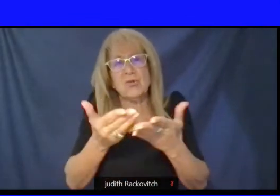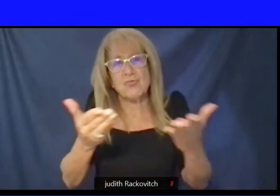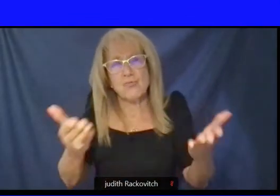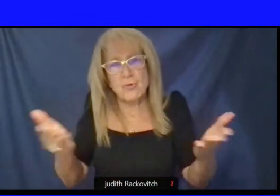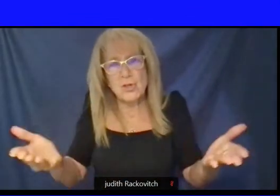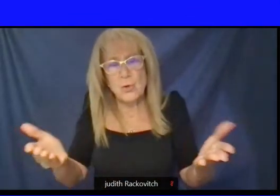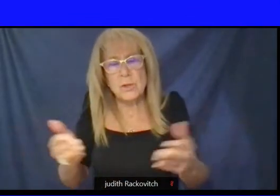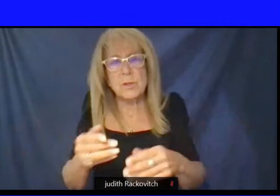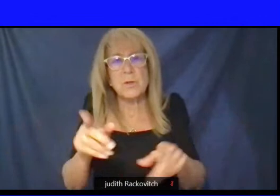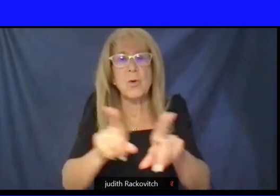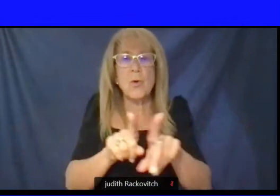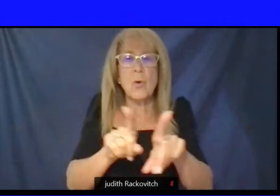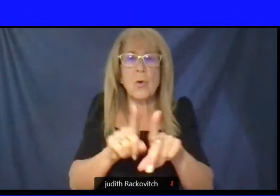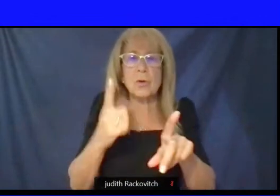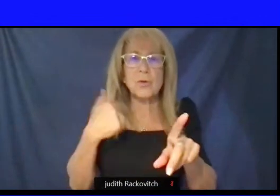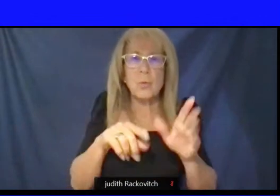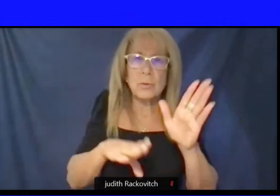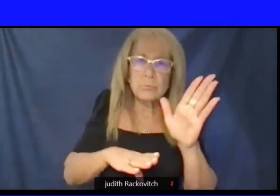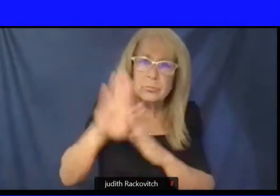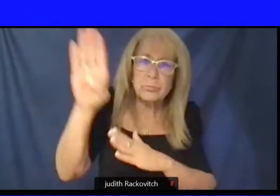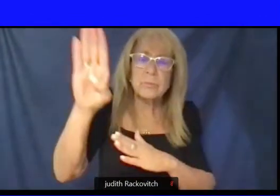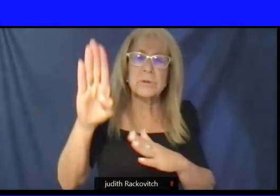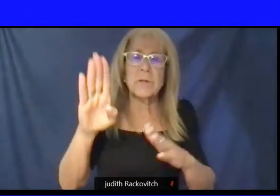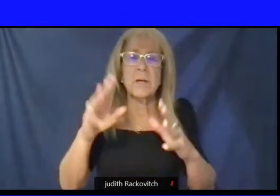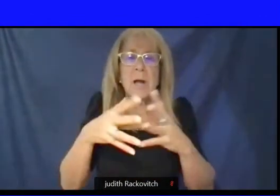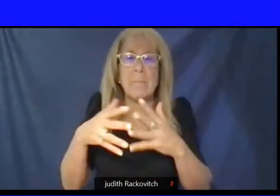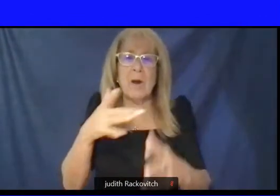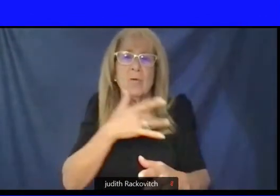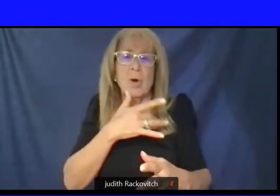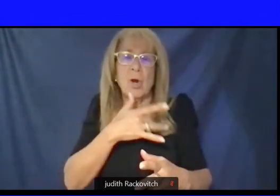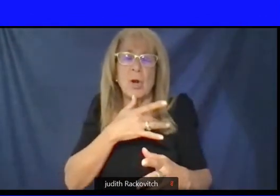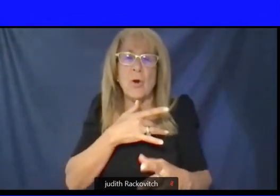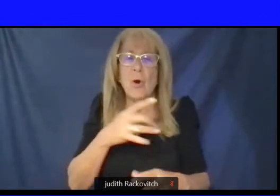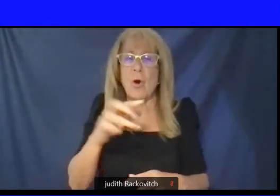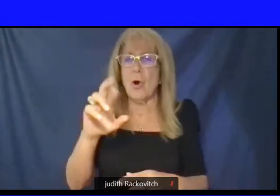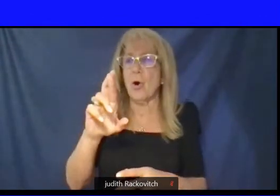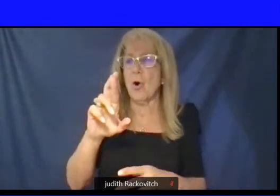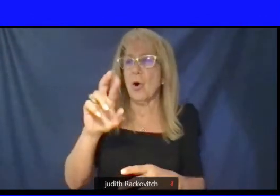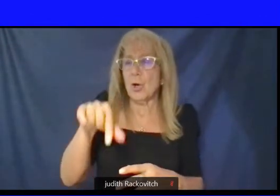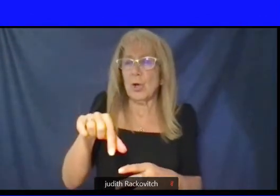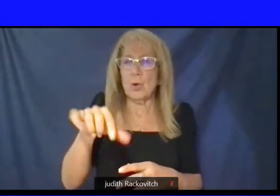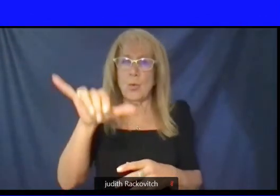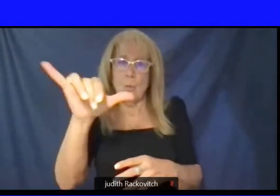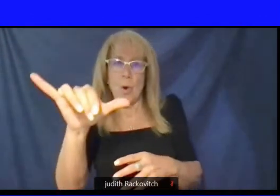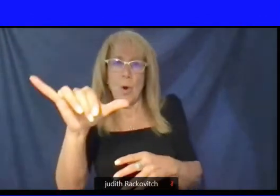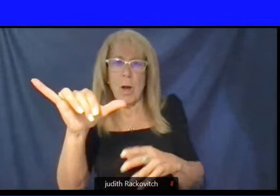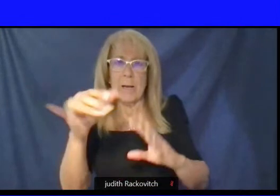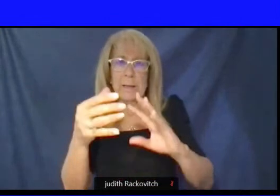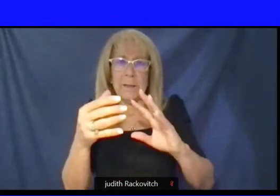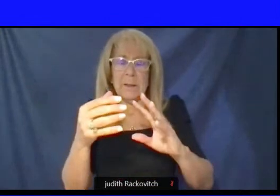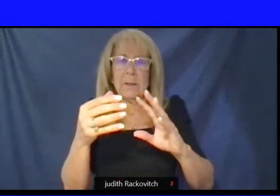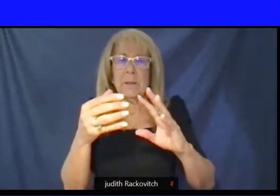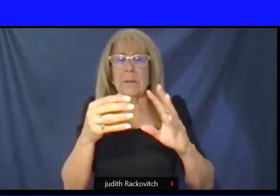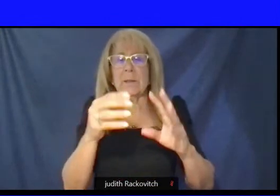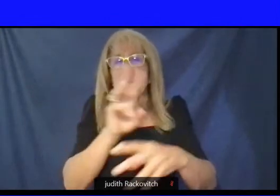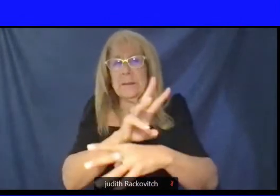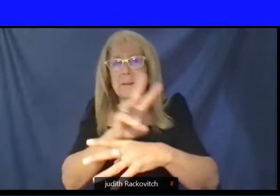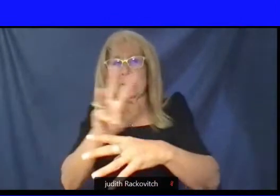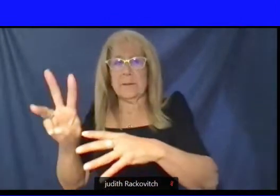nursing quality council and to establish nursing quality dashboards to ensure that we are also implementing